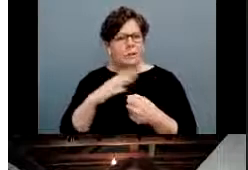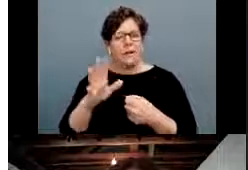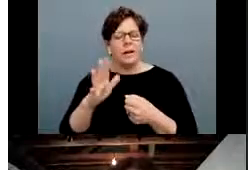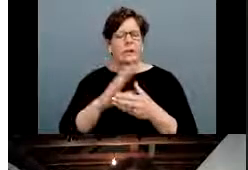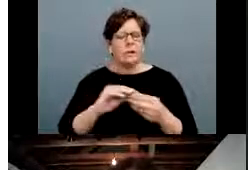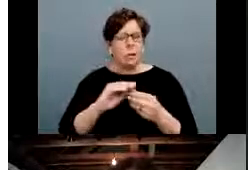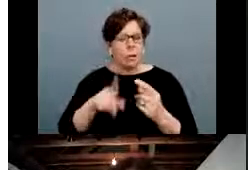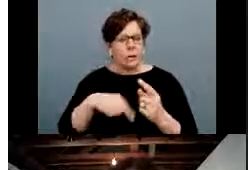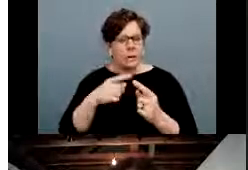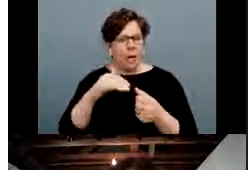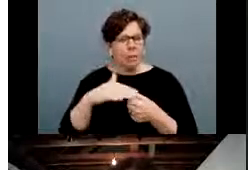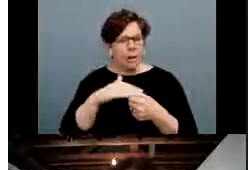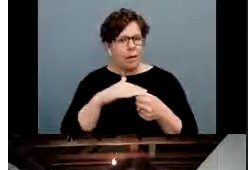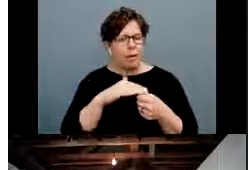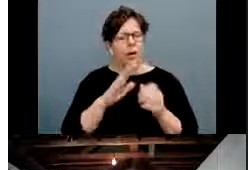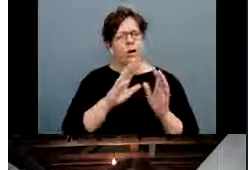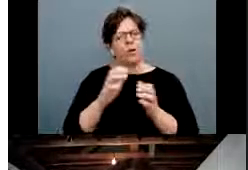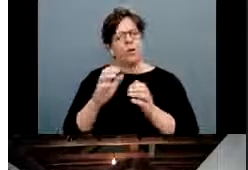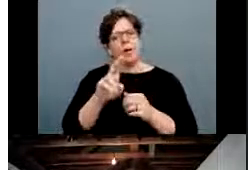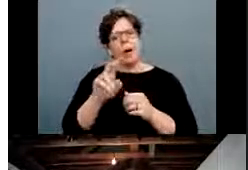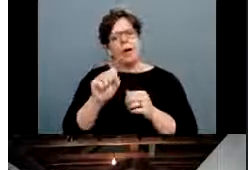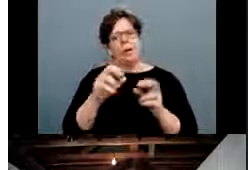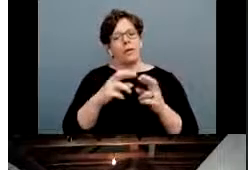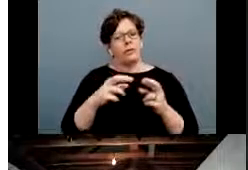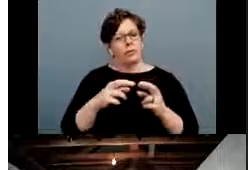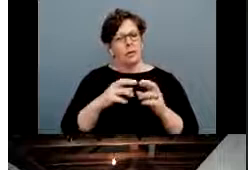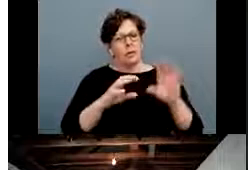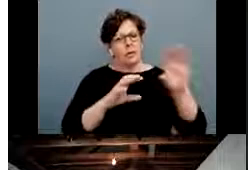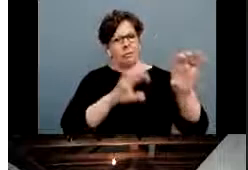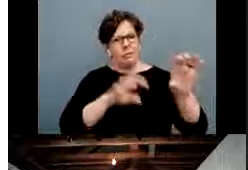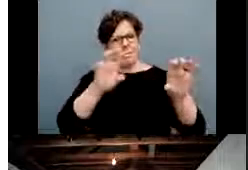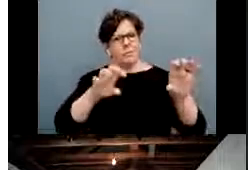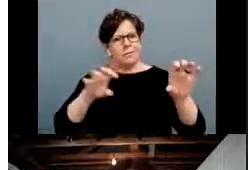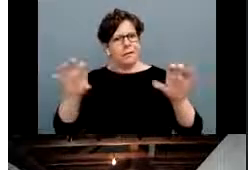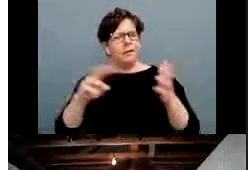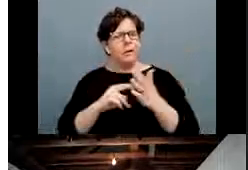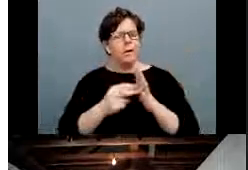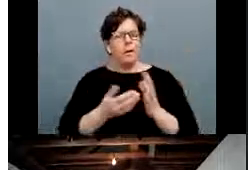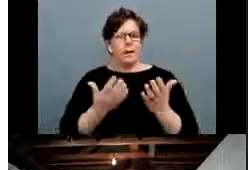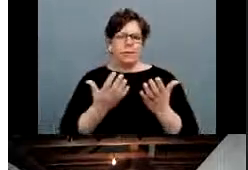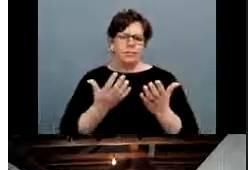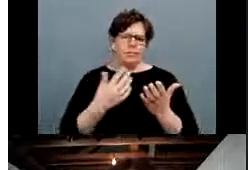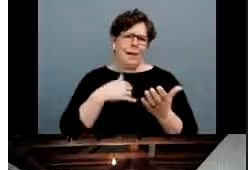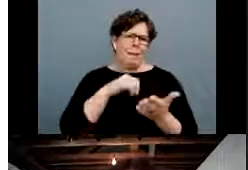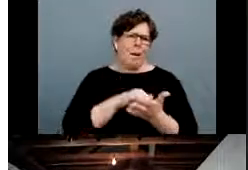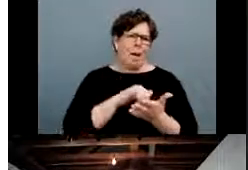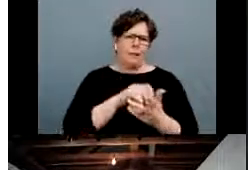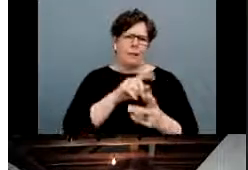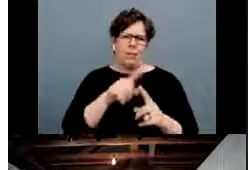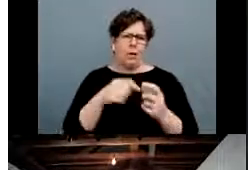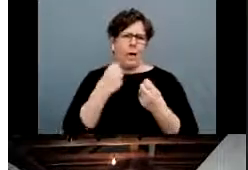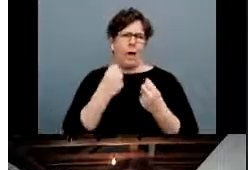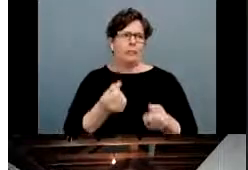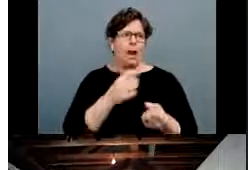site, all grouped by US region. So basically making it nearly impossible to drive past any one of these sites